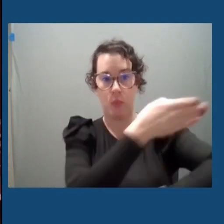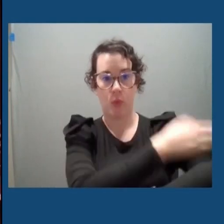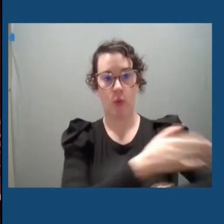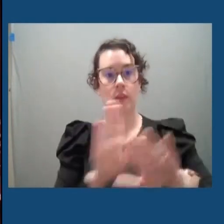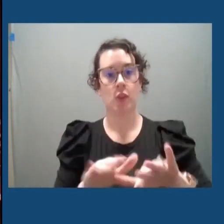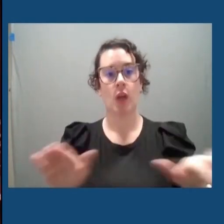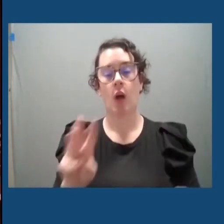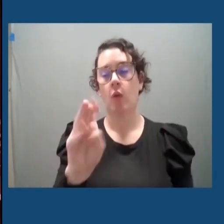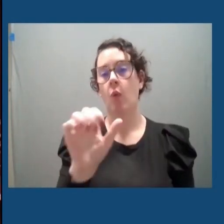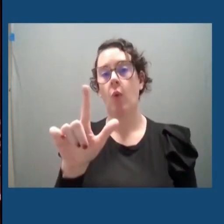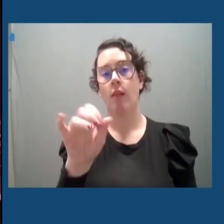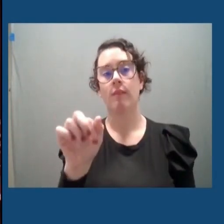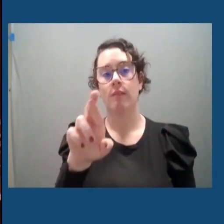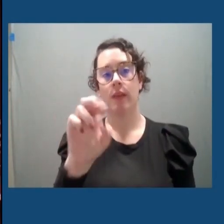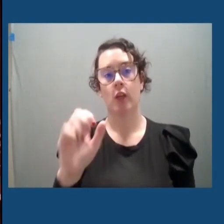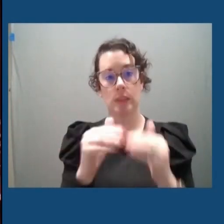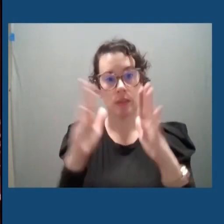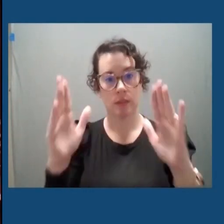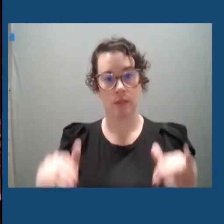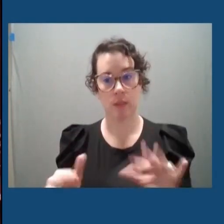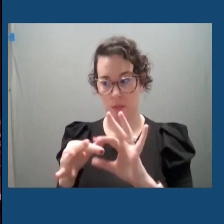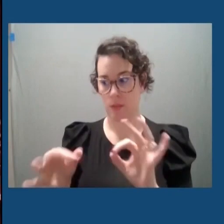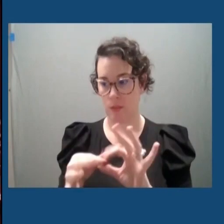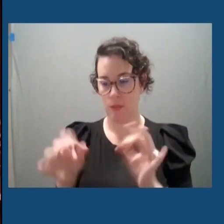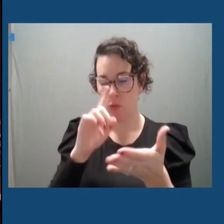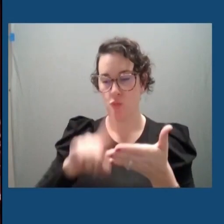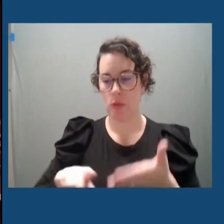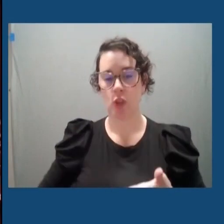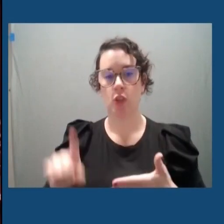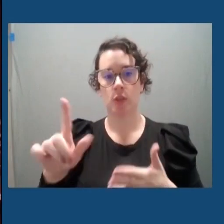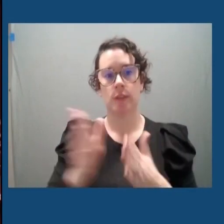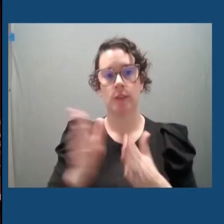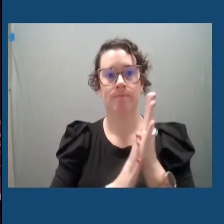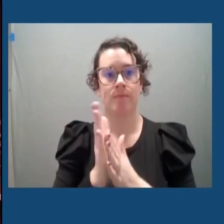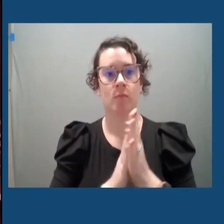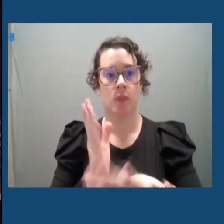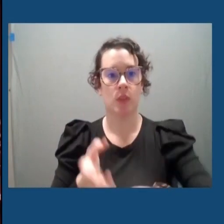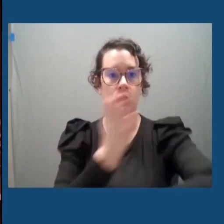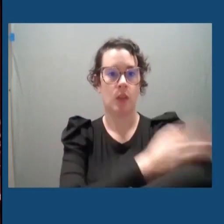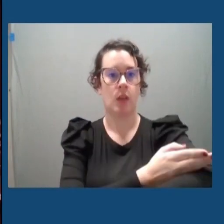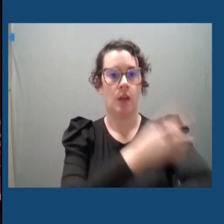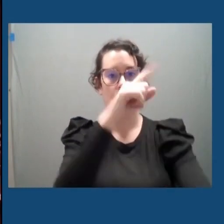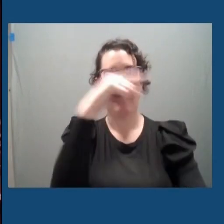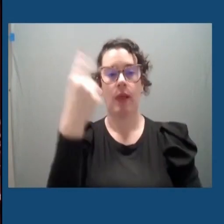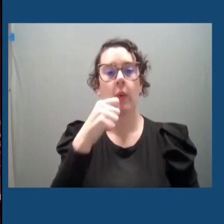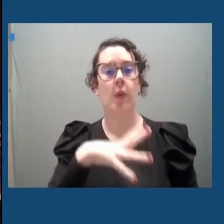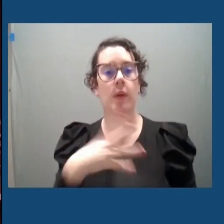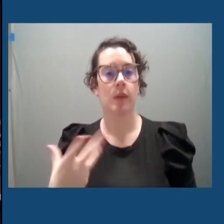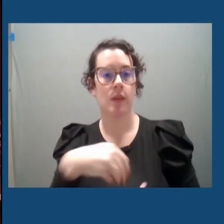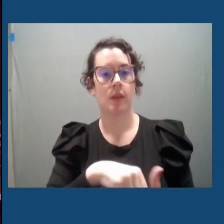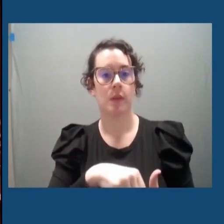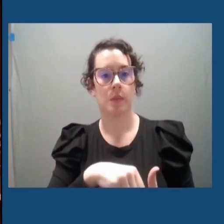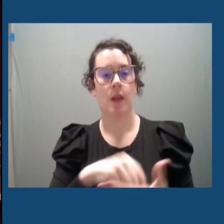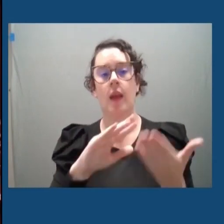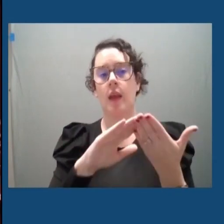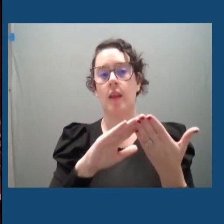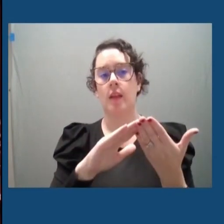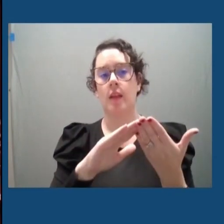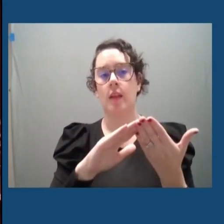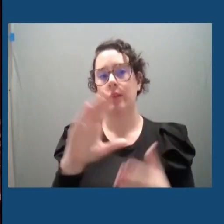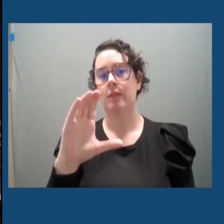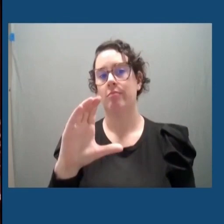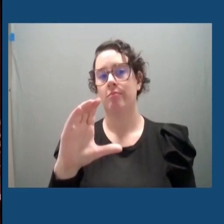system. And she's passionate about increasing Black women's participation in computer science.